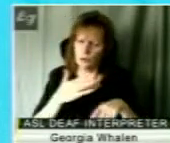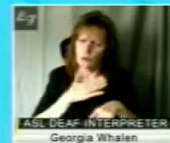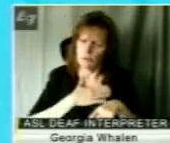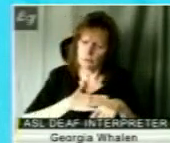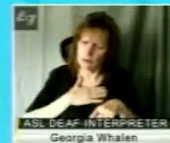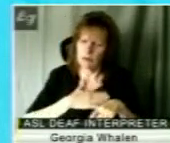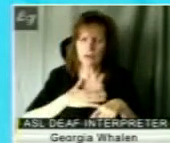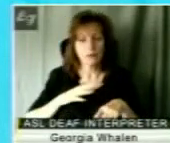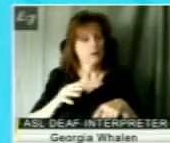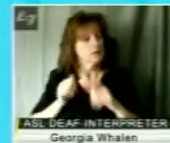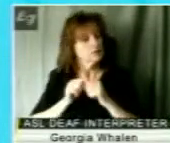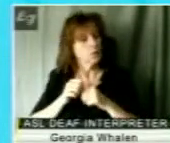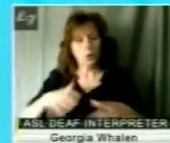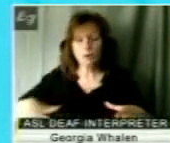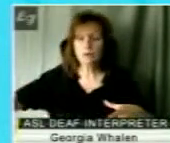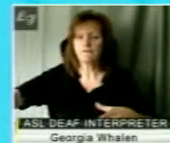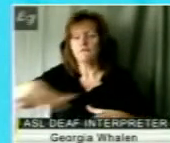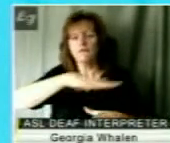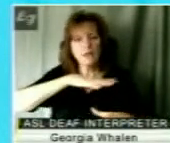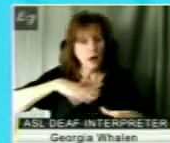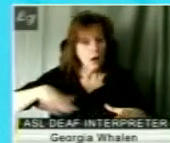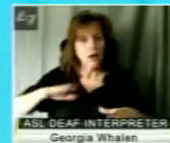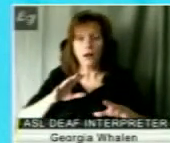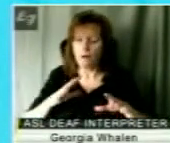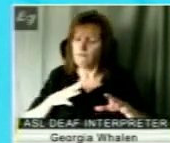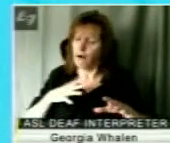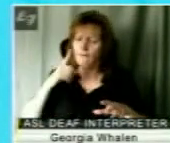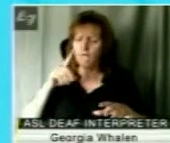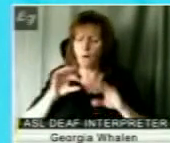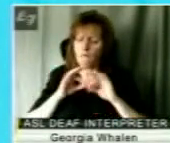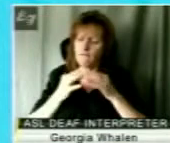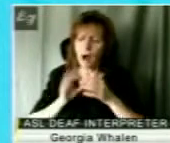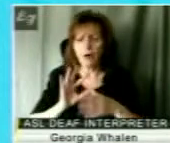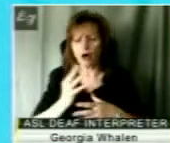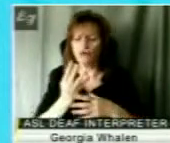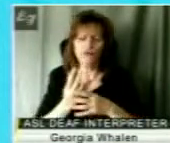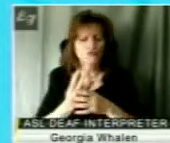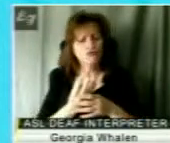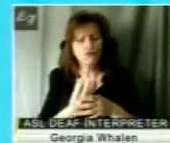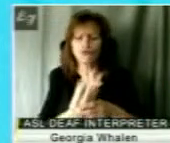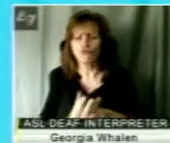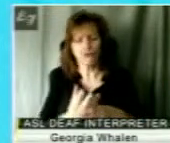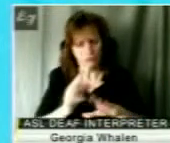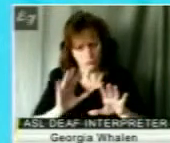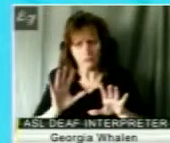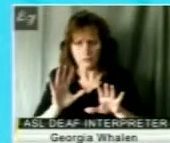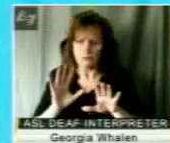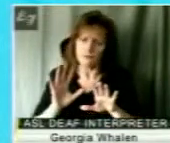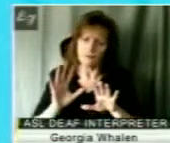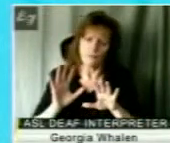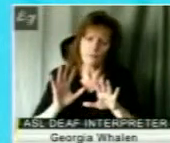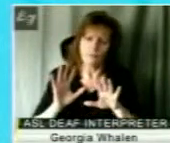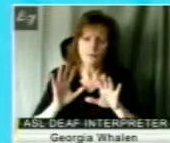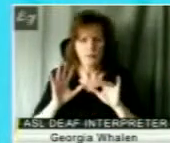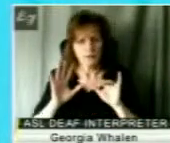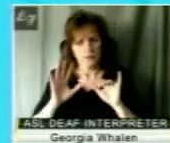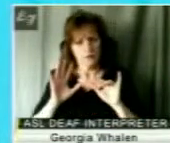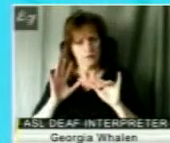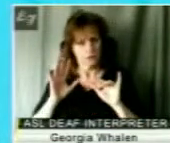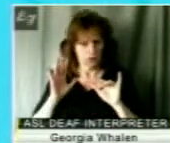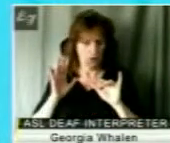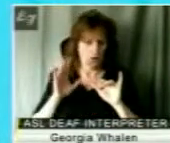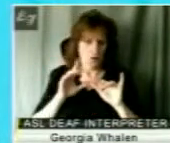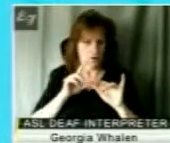individuals and families at this stage, and you'll avoid any trouble with our bylaw folks on that front as well. So as